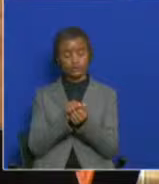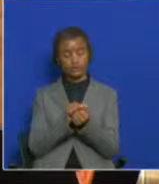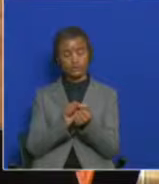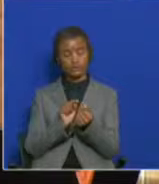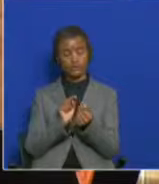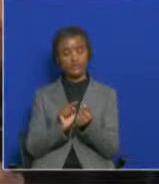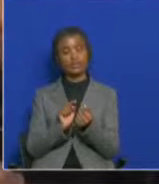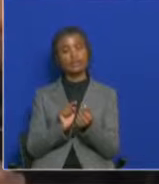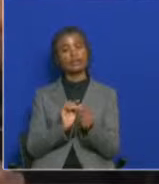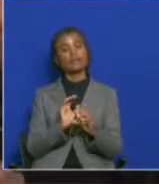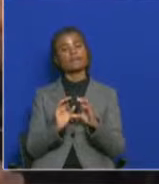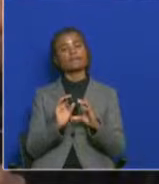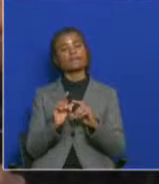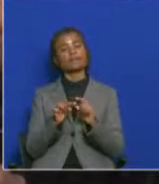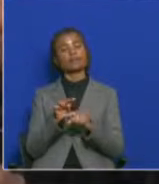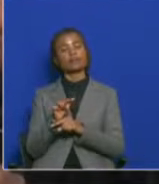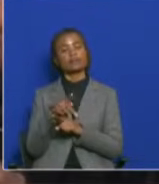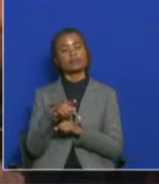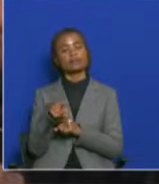PPE tender.